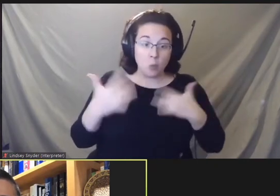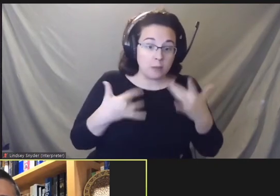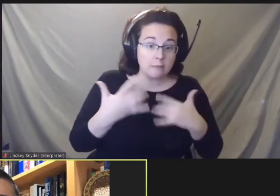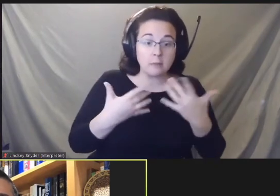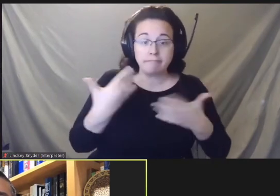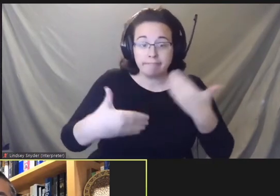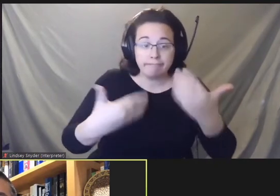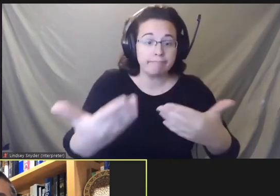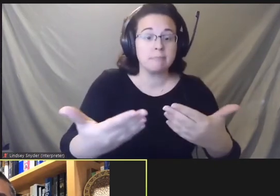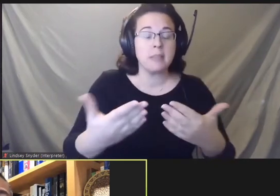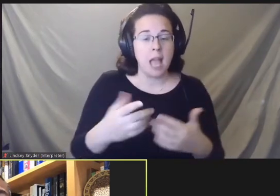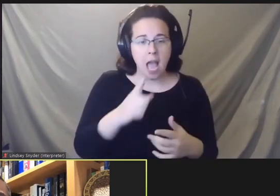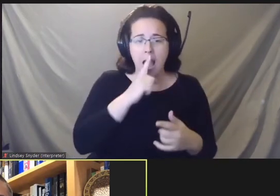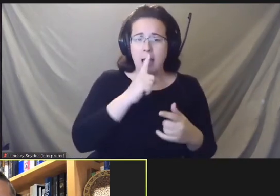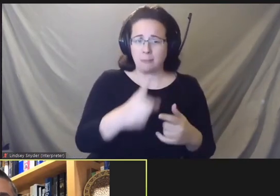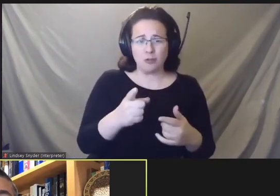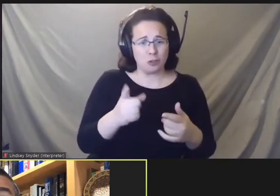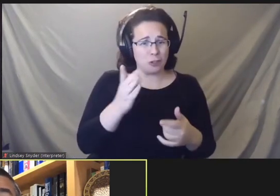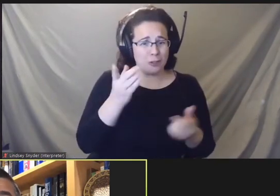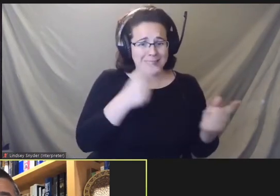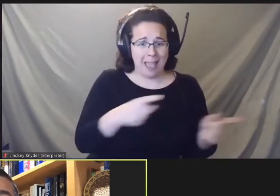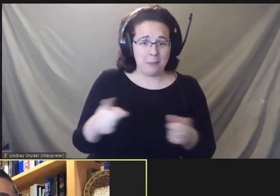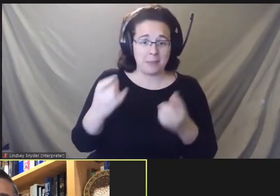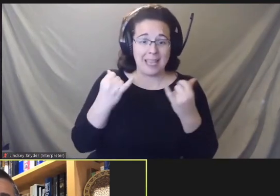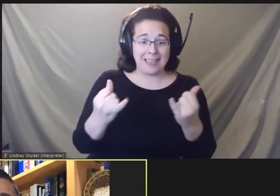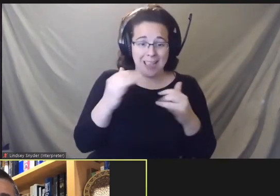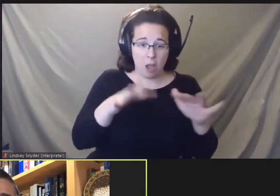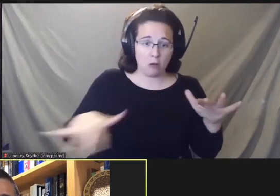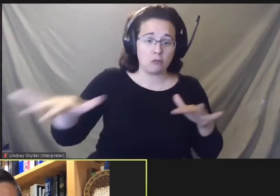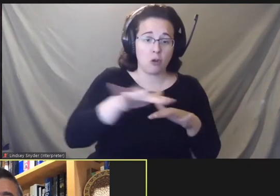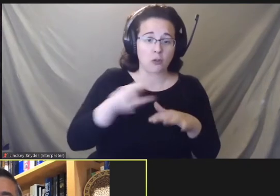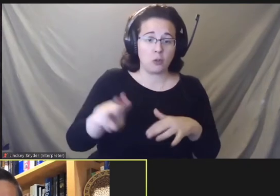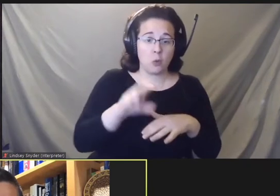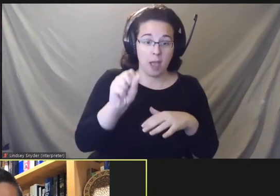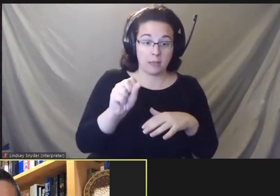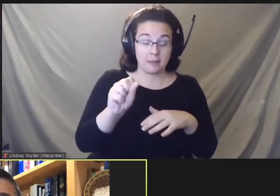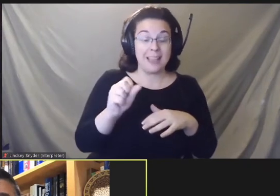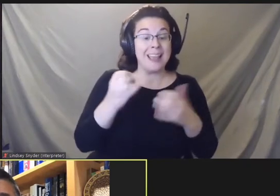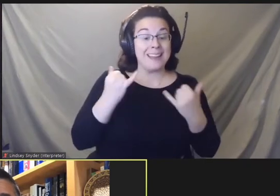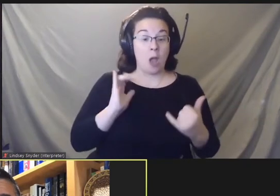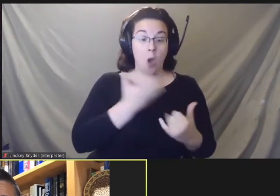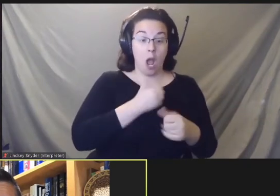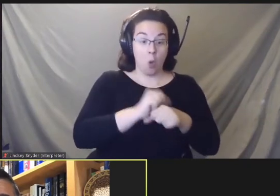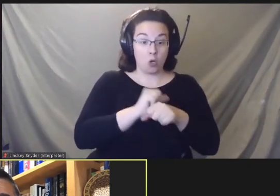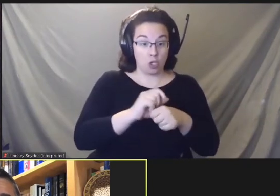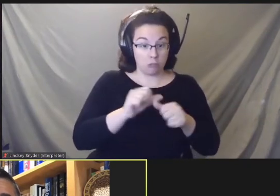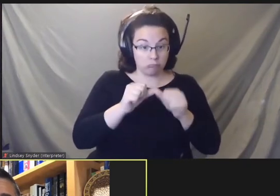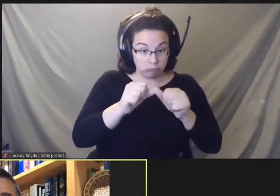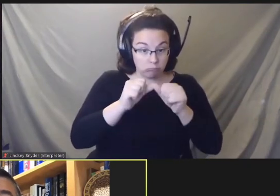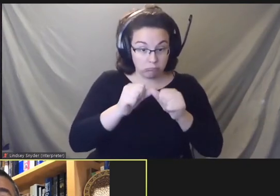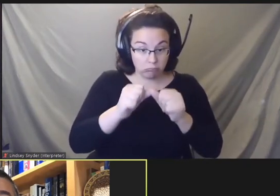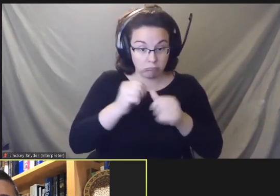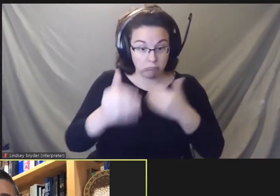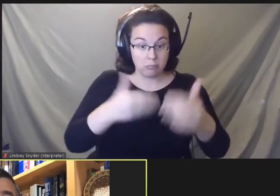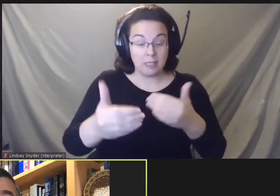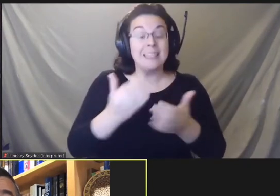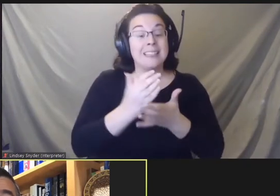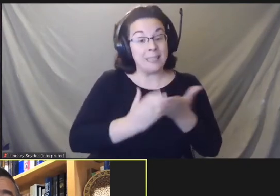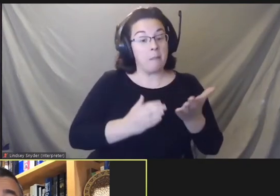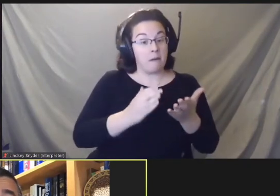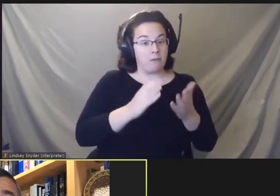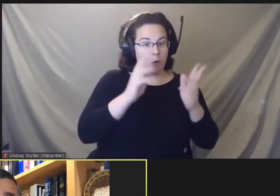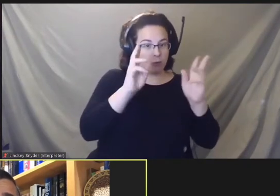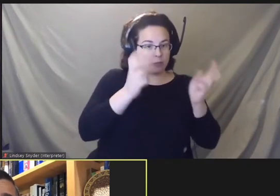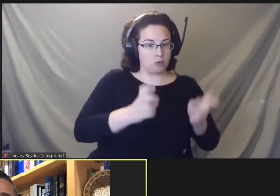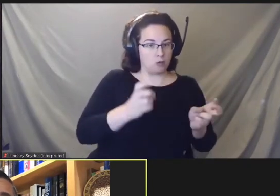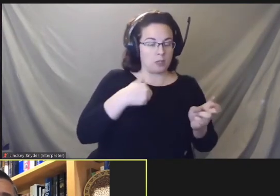is replicated across the country. And as our cooperative efforts go forward, the FCC with some of the items that I've discussed and the